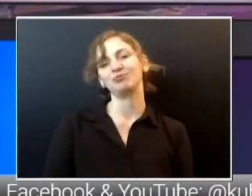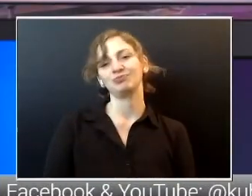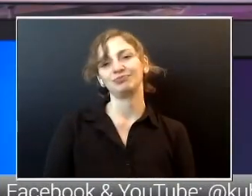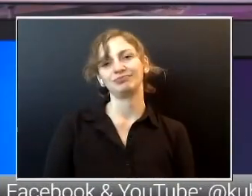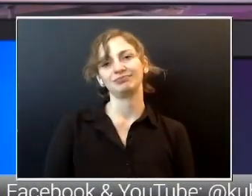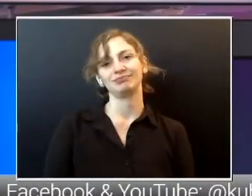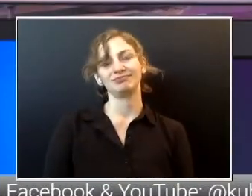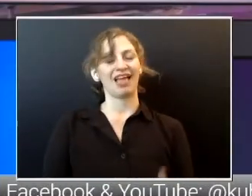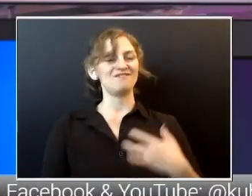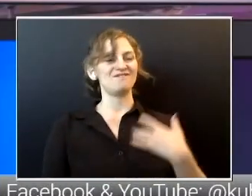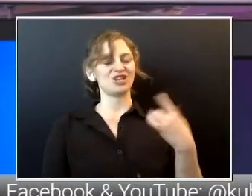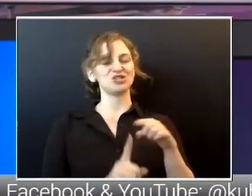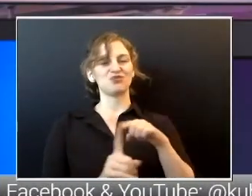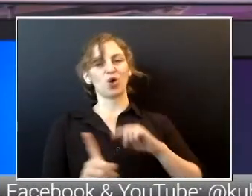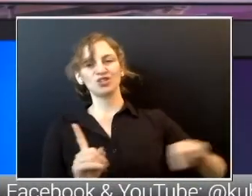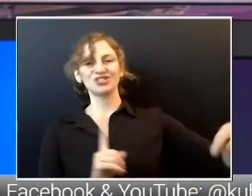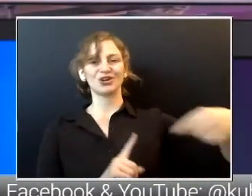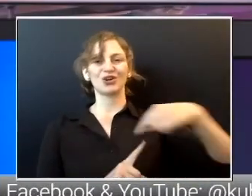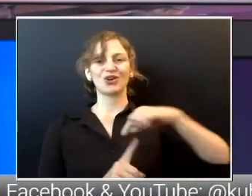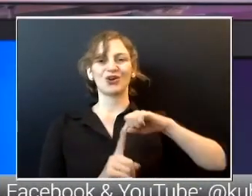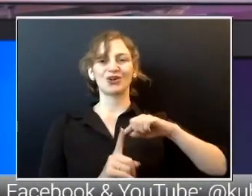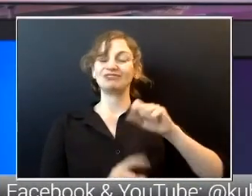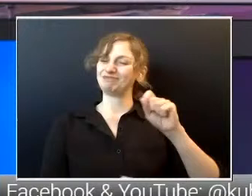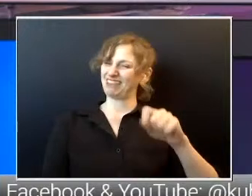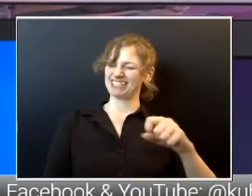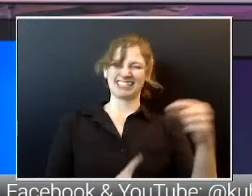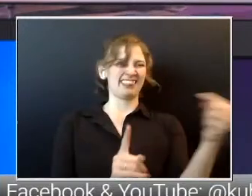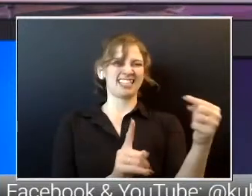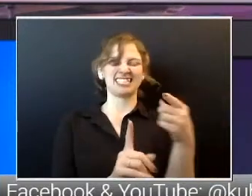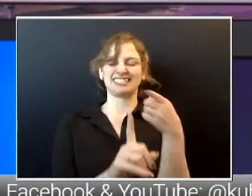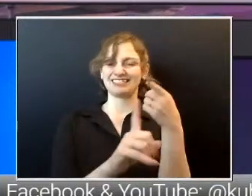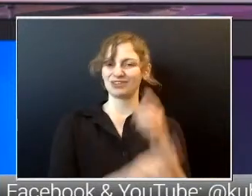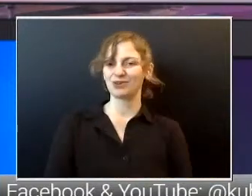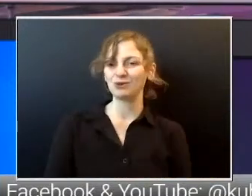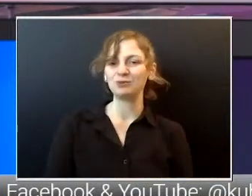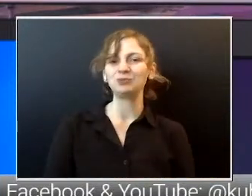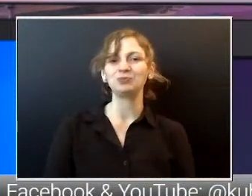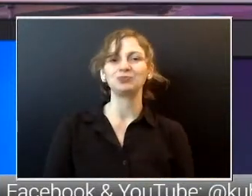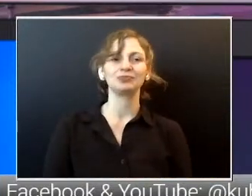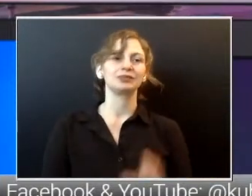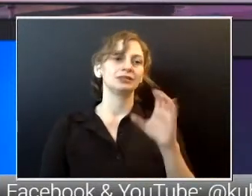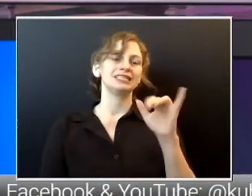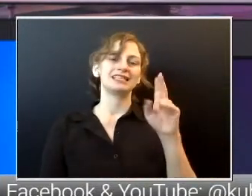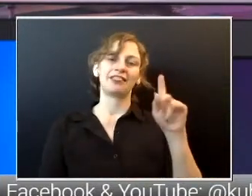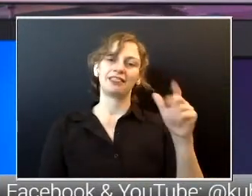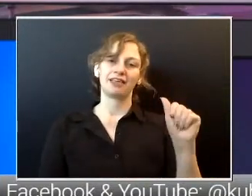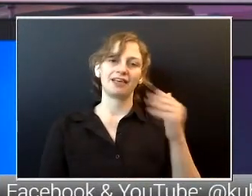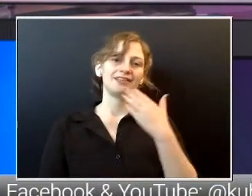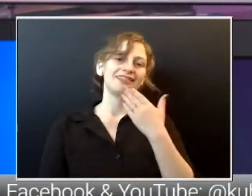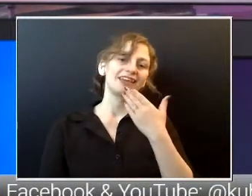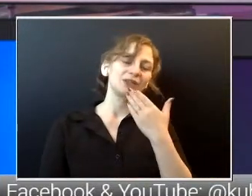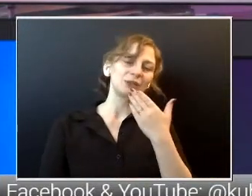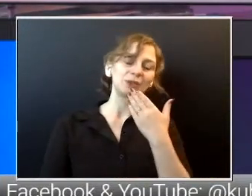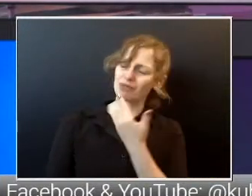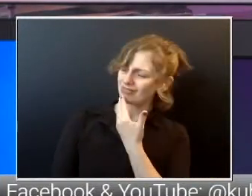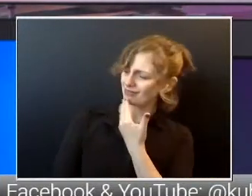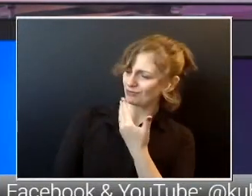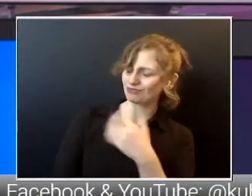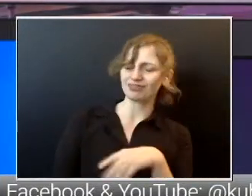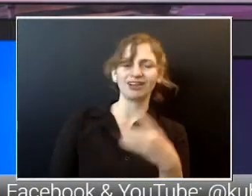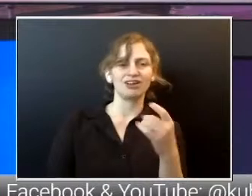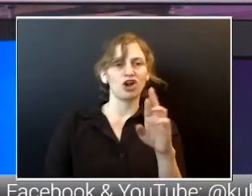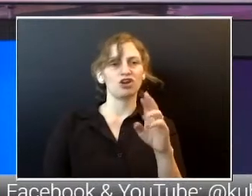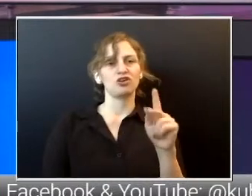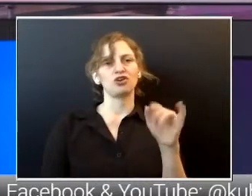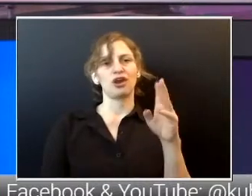Yeah. And see someone. This is what it's all about, right? Yeah. Cynthia, thank you for sharing your journey. And Dr. Kramer, thank you for taking time. We